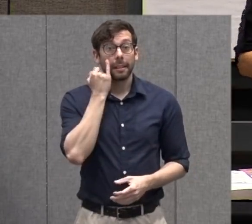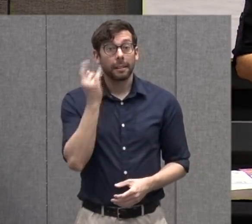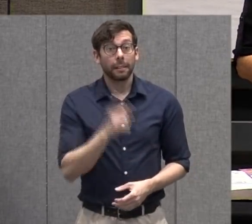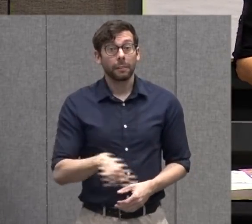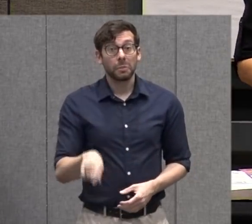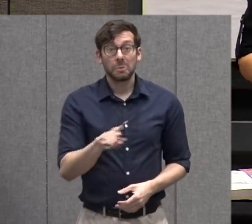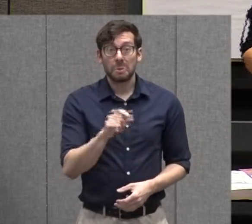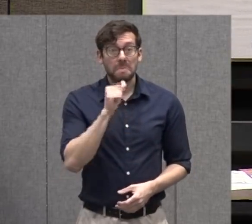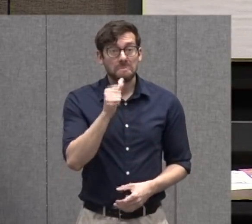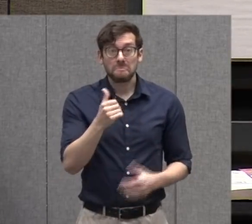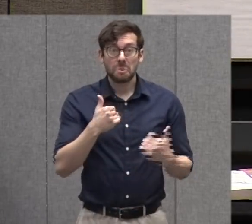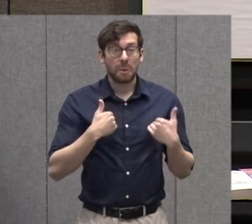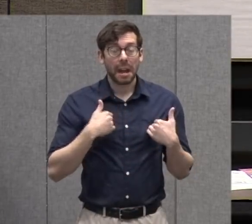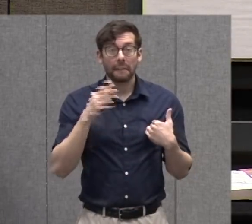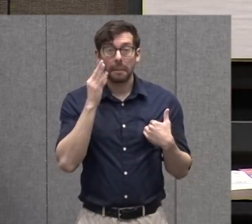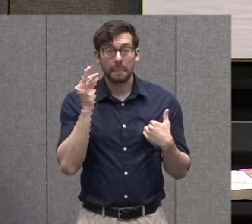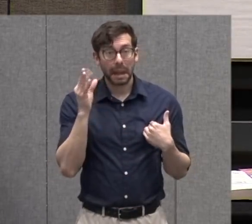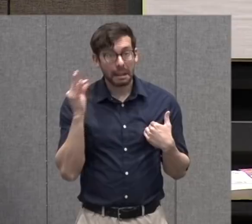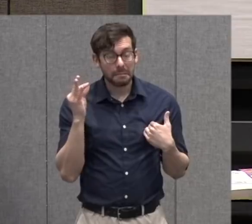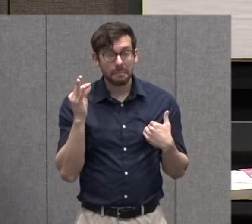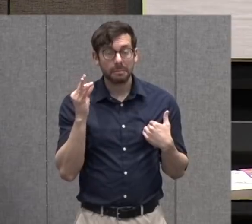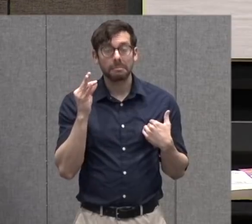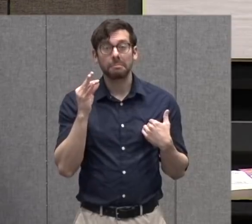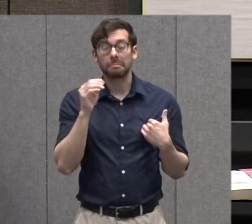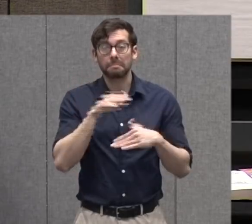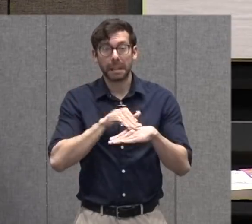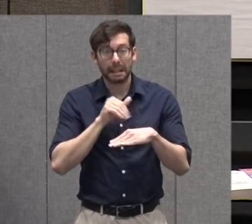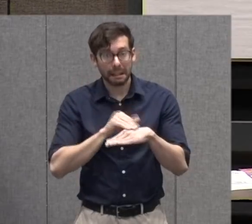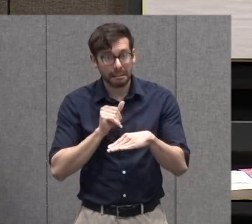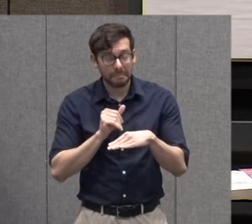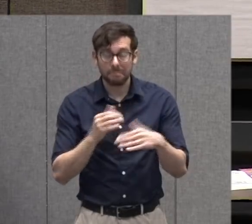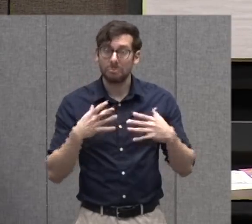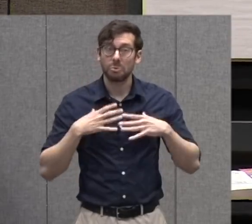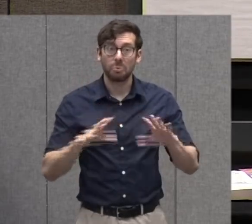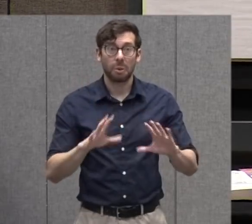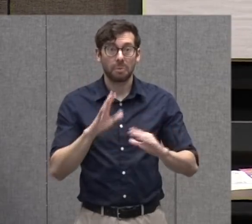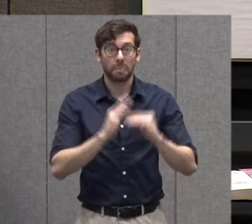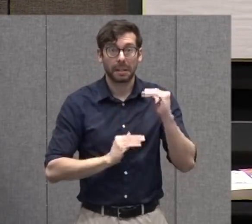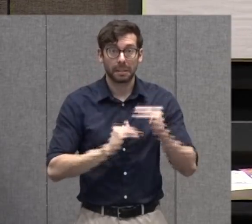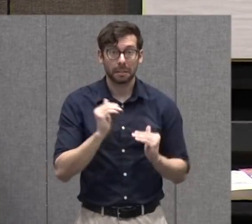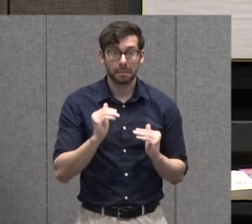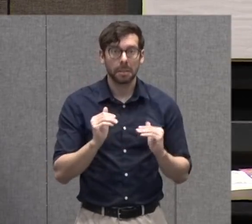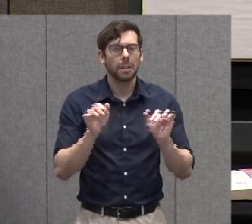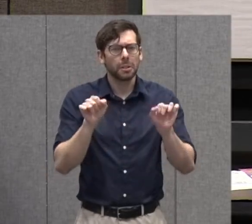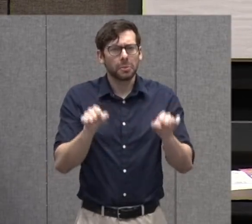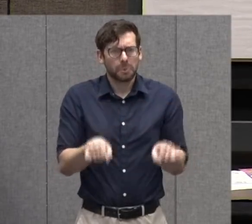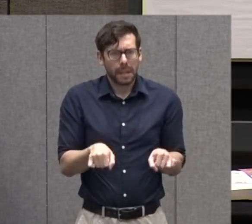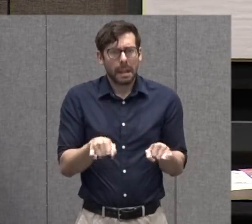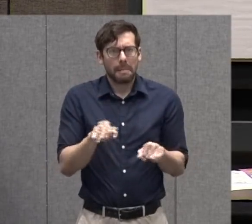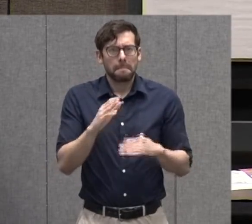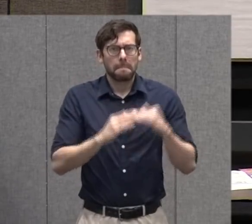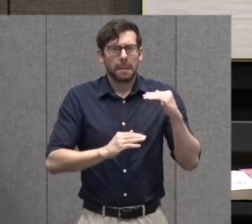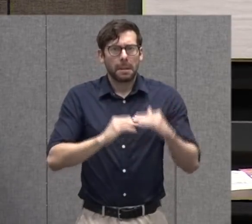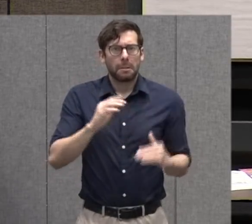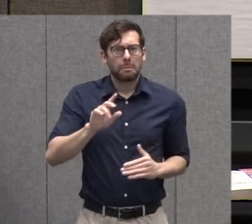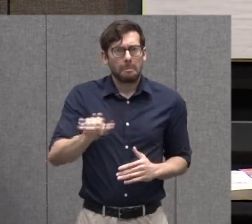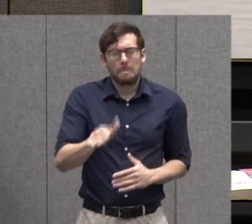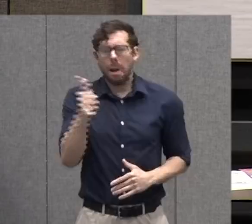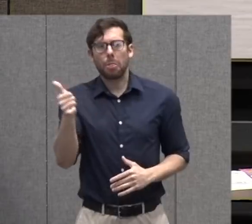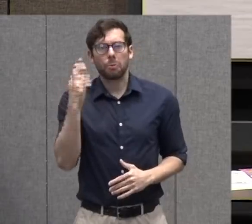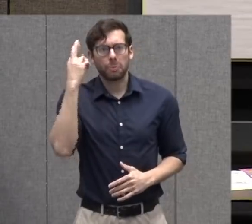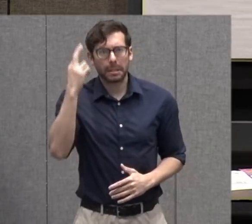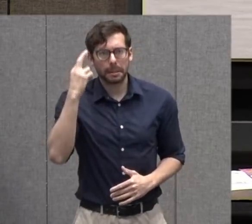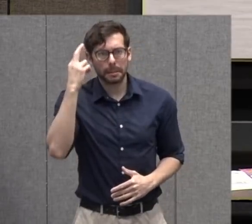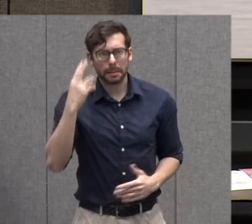want to build for your pet, you can also build for something else. So I saved this box. It used to have